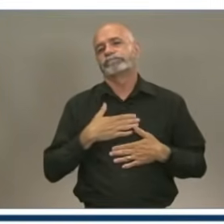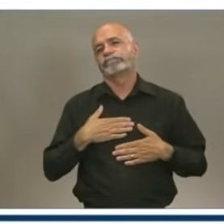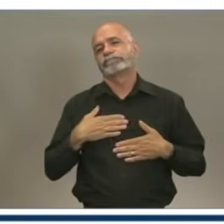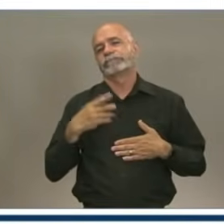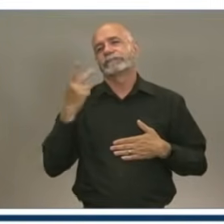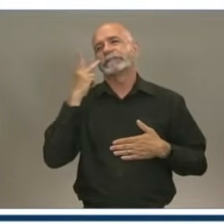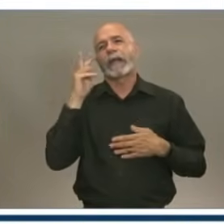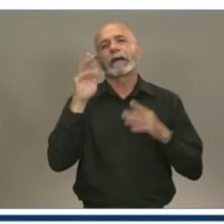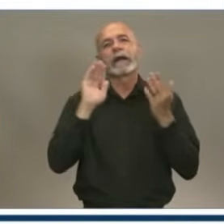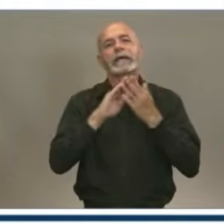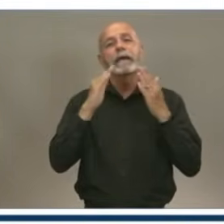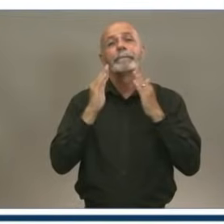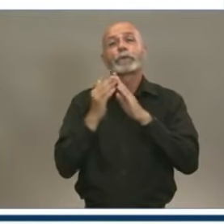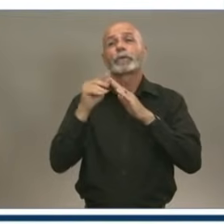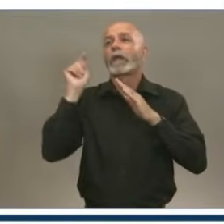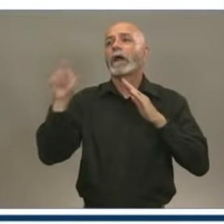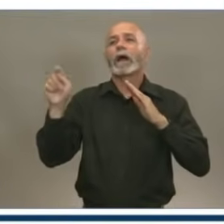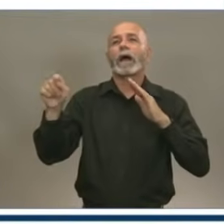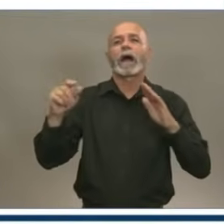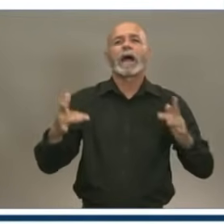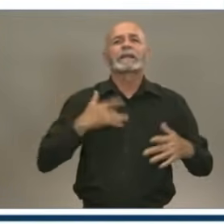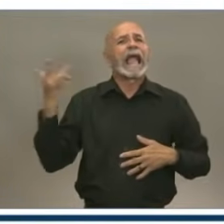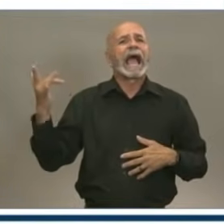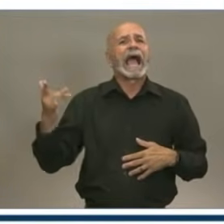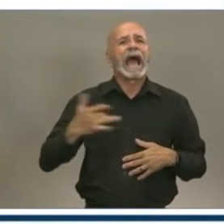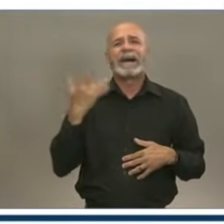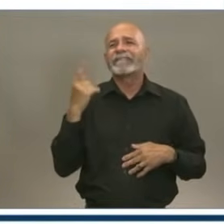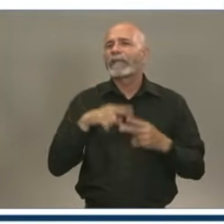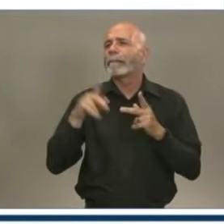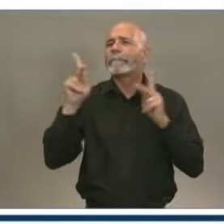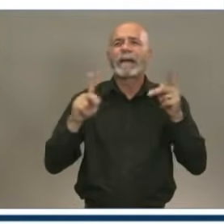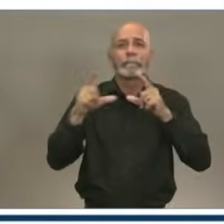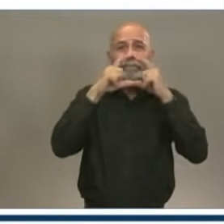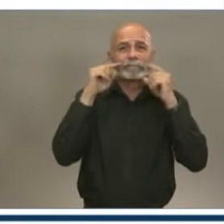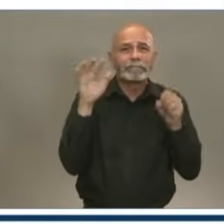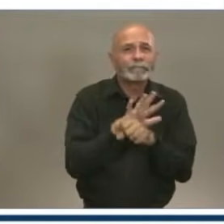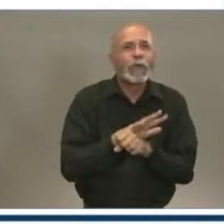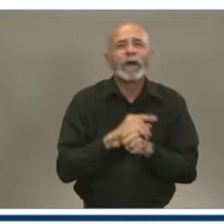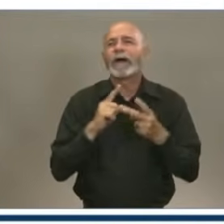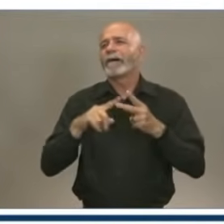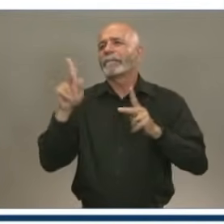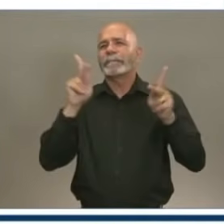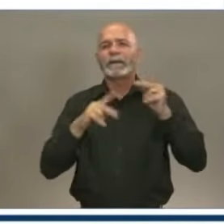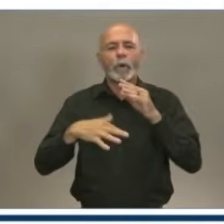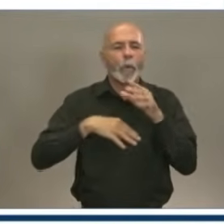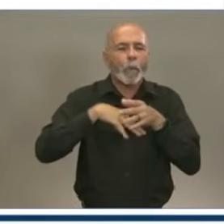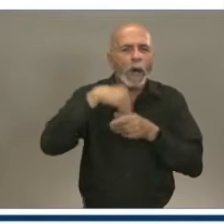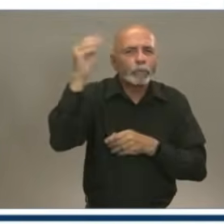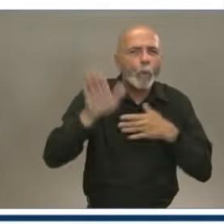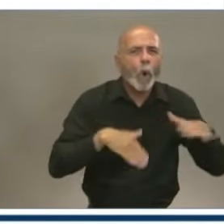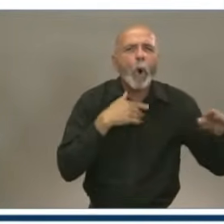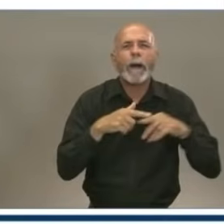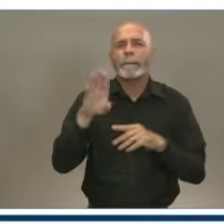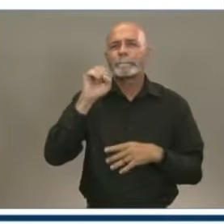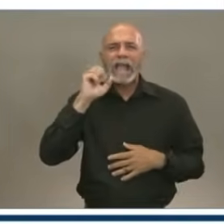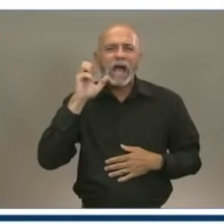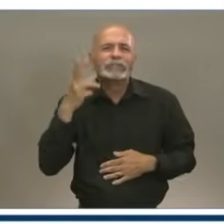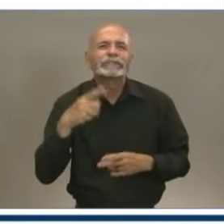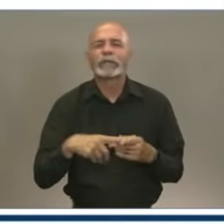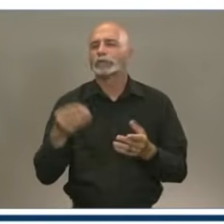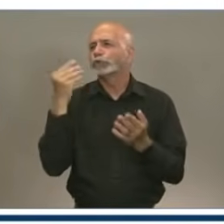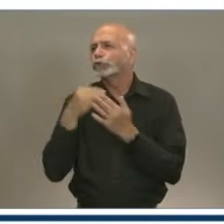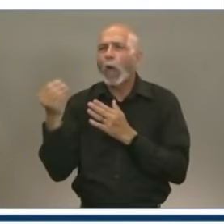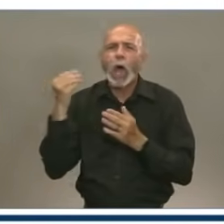Campgrounds are full, boardwalks and beaches are bustling, shops and restaurants are serving a steady flow of customers, and families and friends